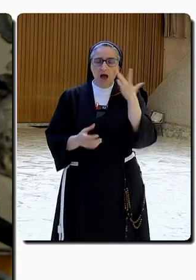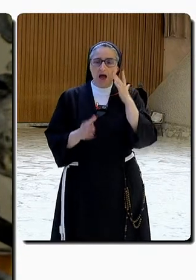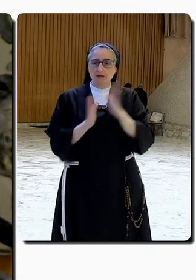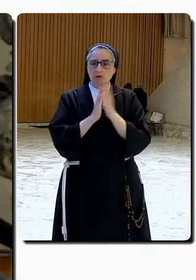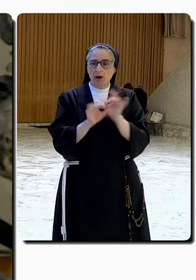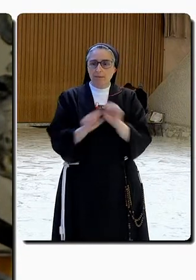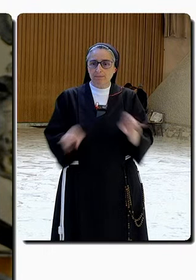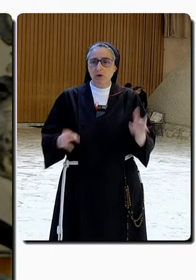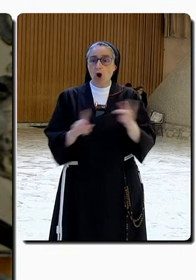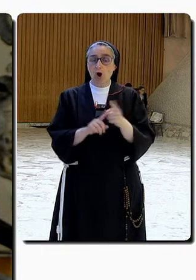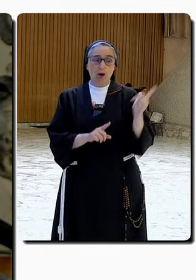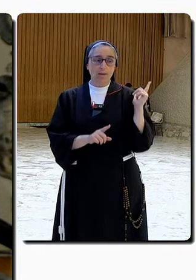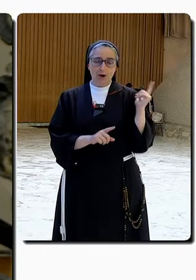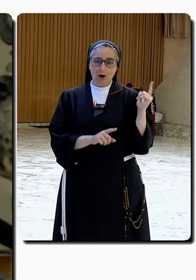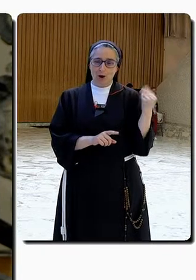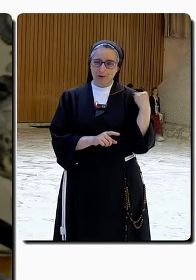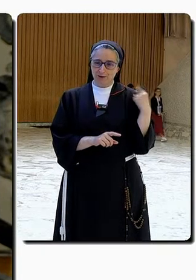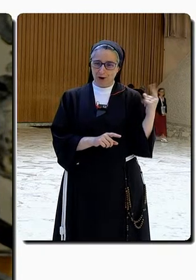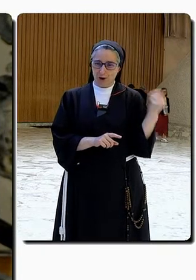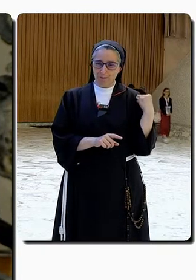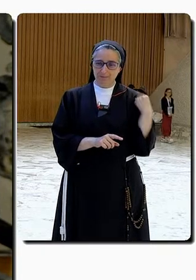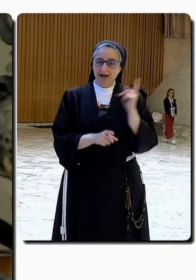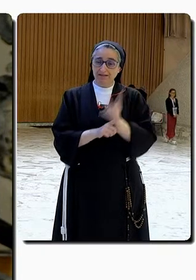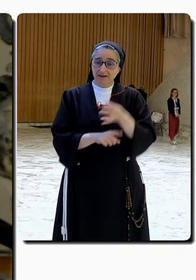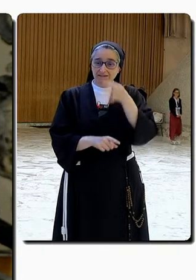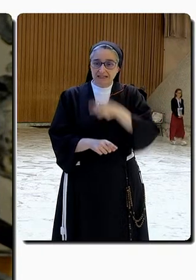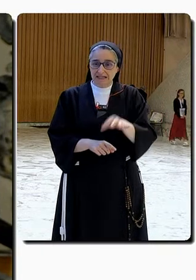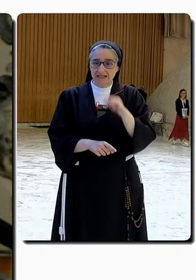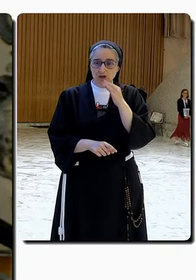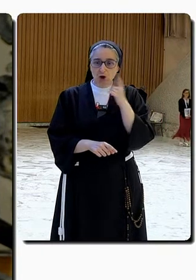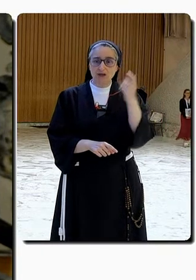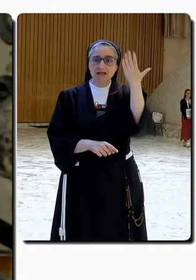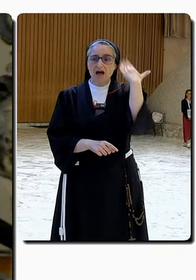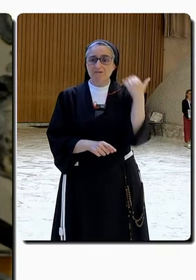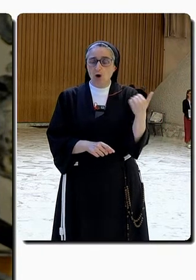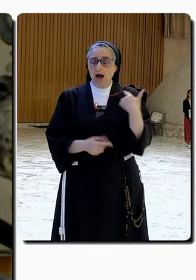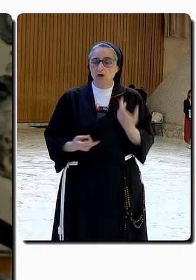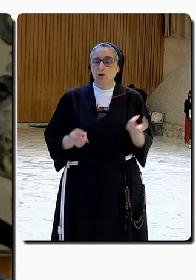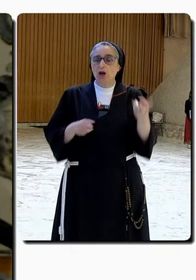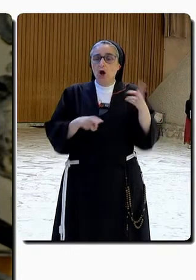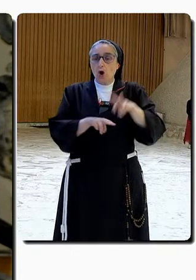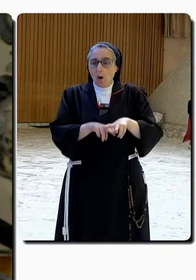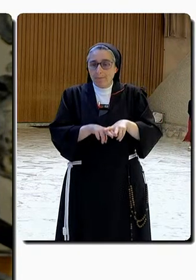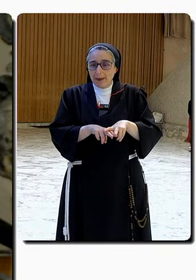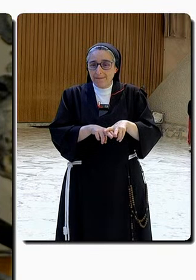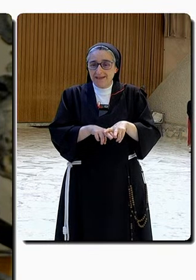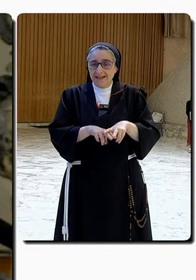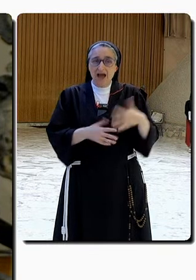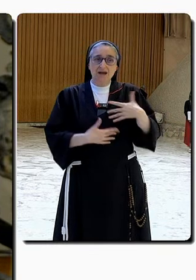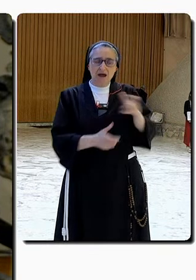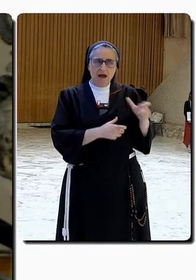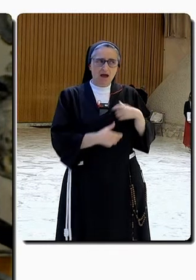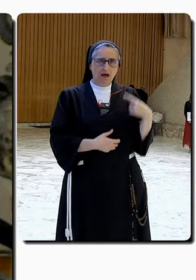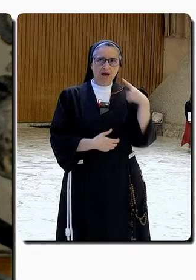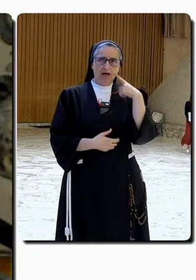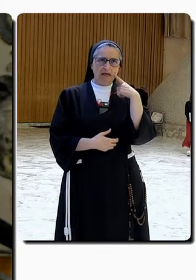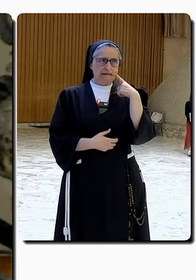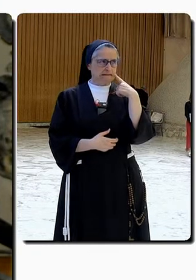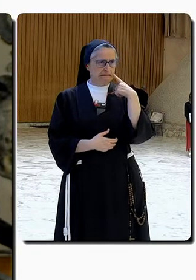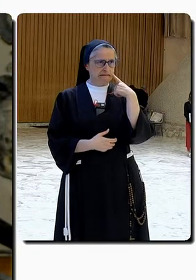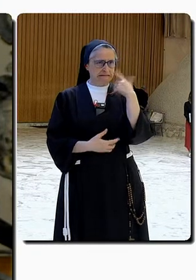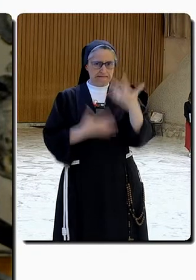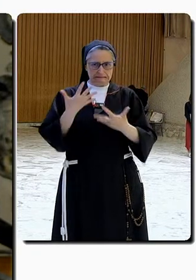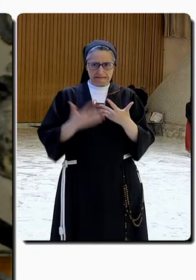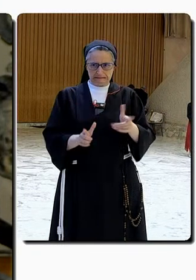present this speech about the two complementary and co-responsible vocation, we felt a bit confused because